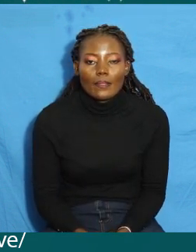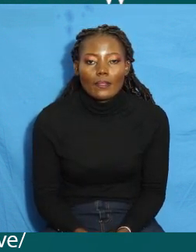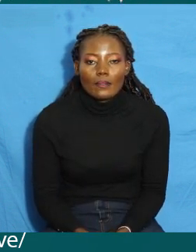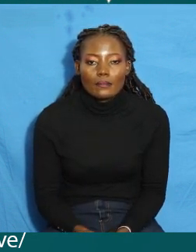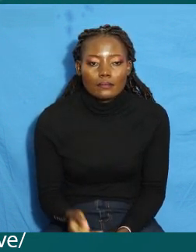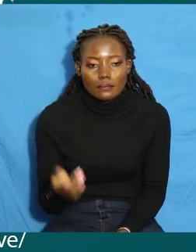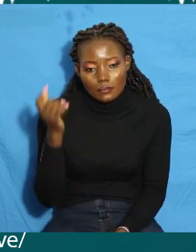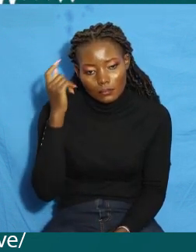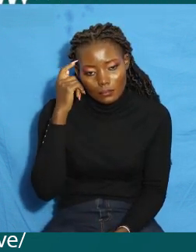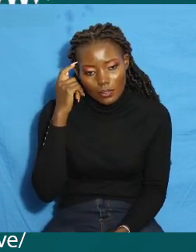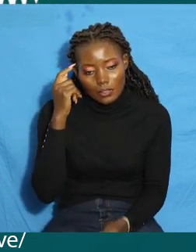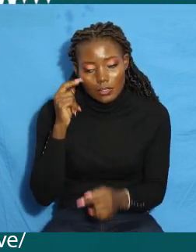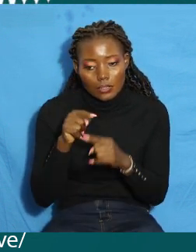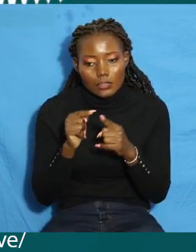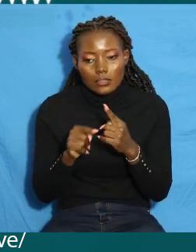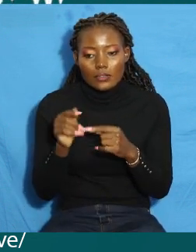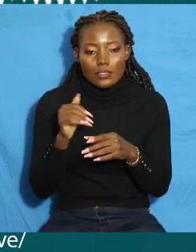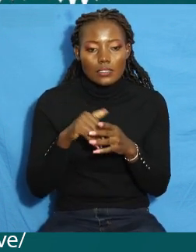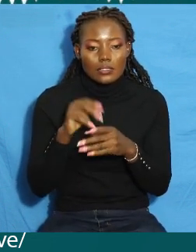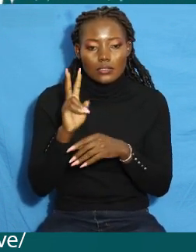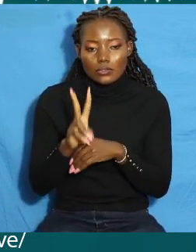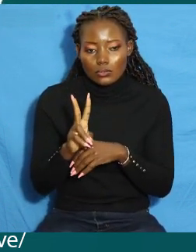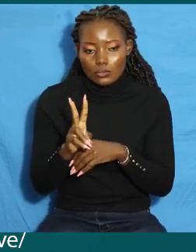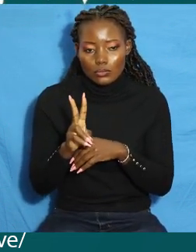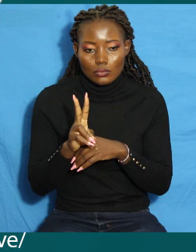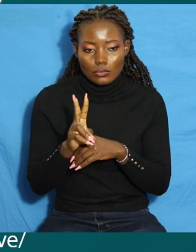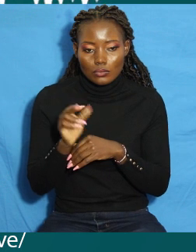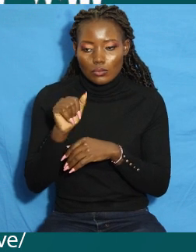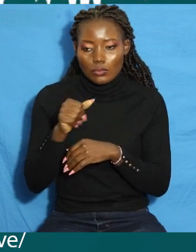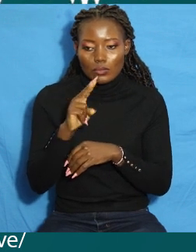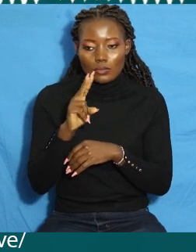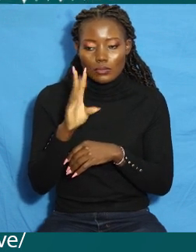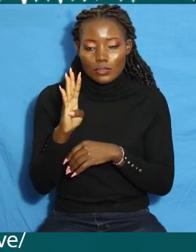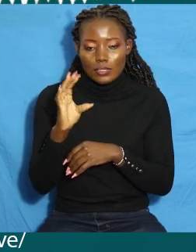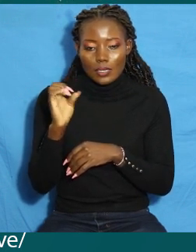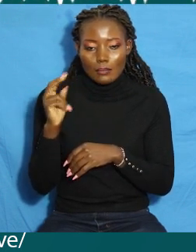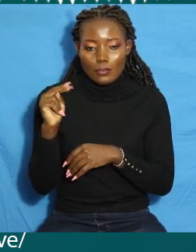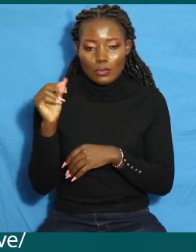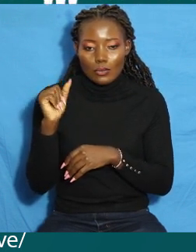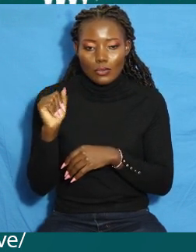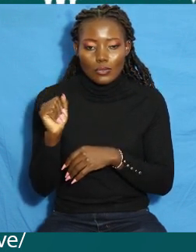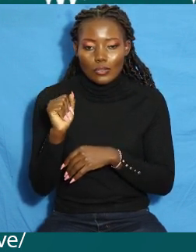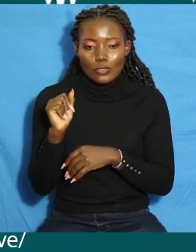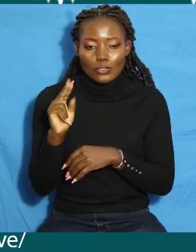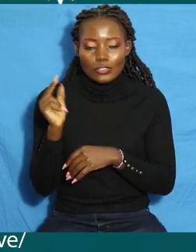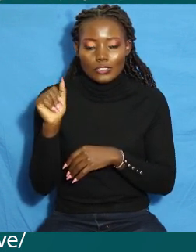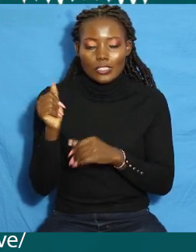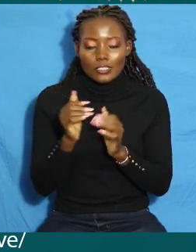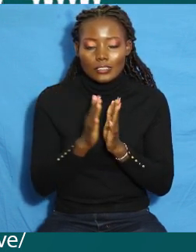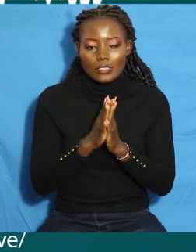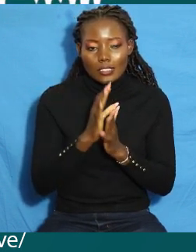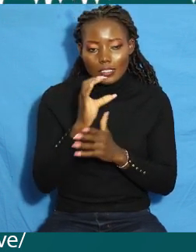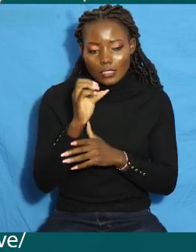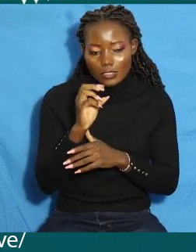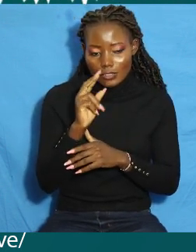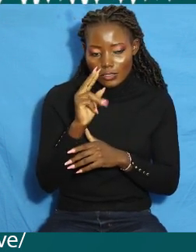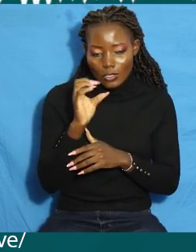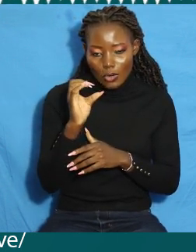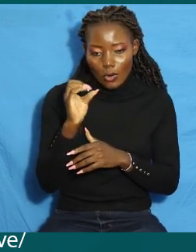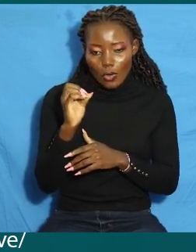Our mind is divided into two, the subconscious and the conscious mind. The conscious mind is the alert